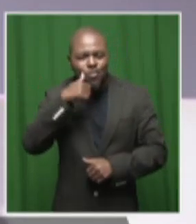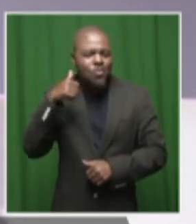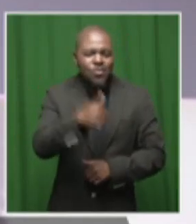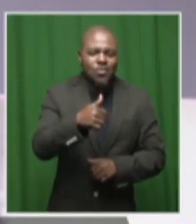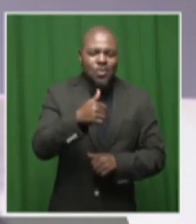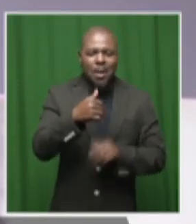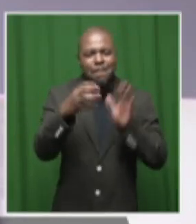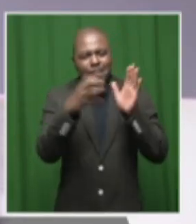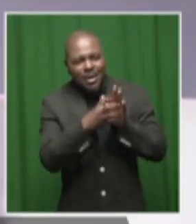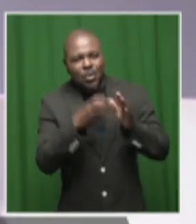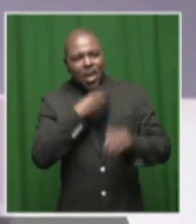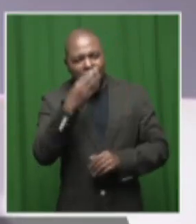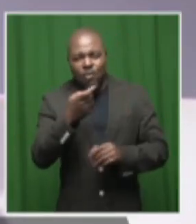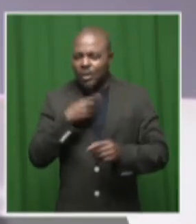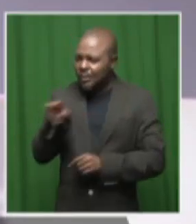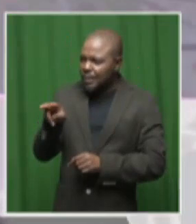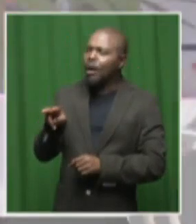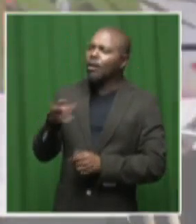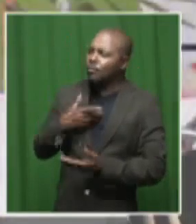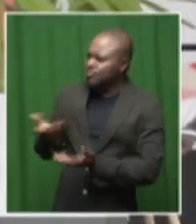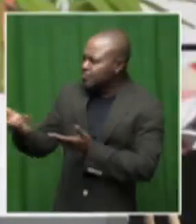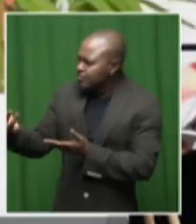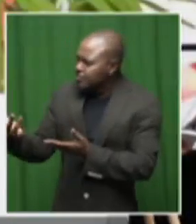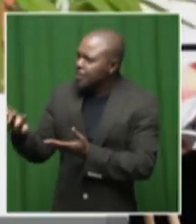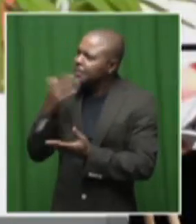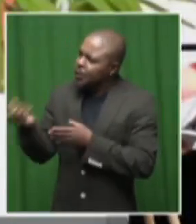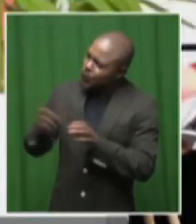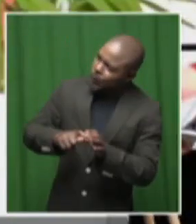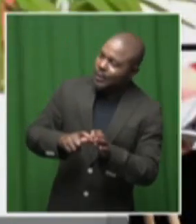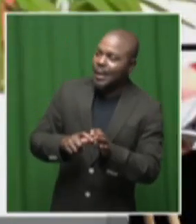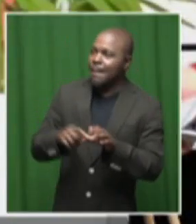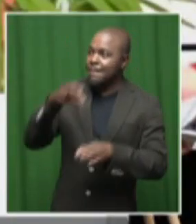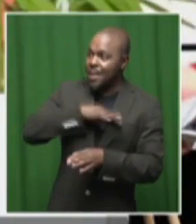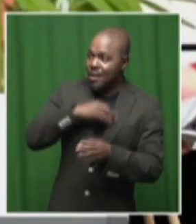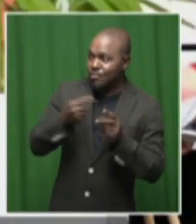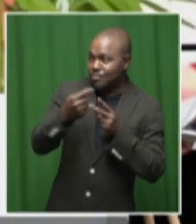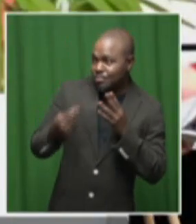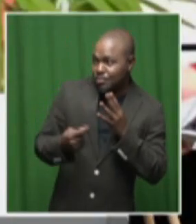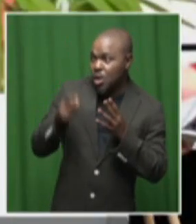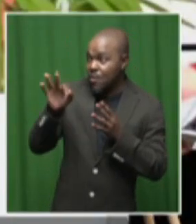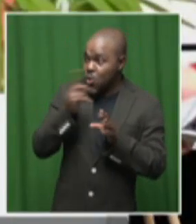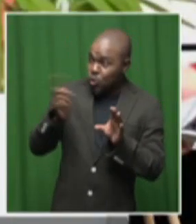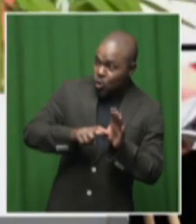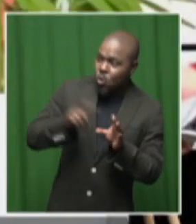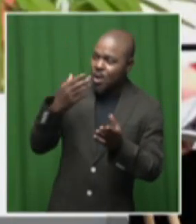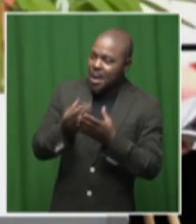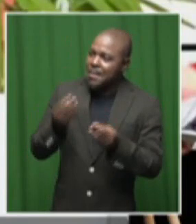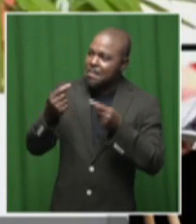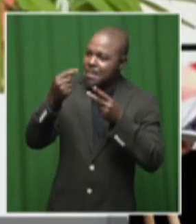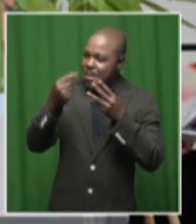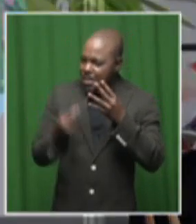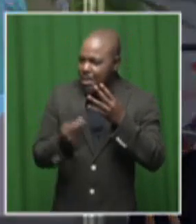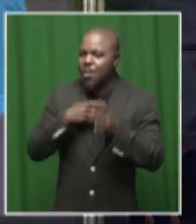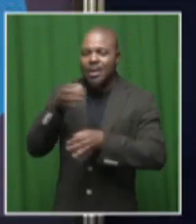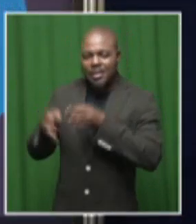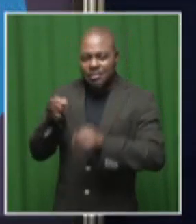cool-looking brand, we approach them and we say to them, join the movement. And these are the benefits that you would then derive, if